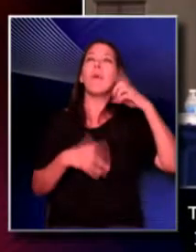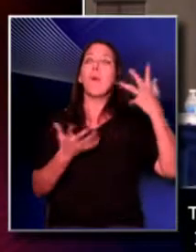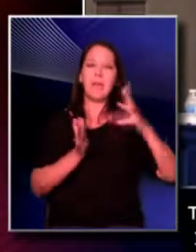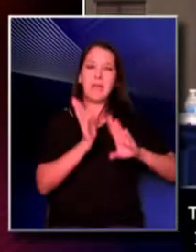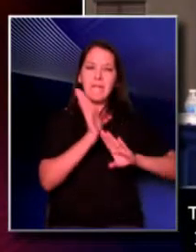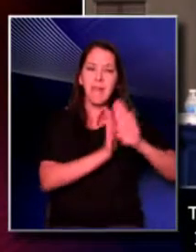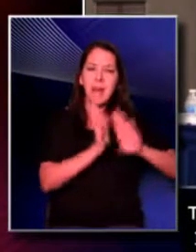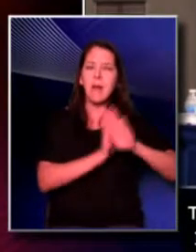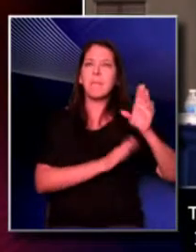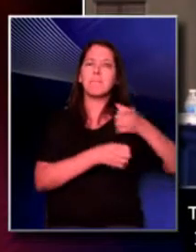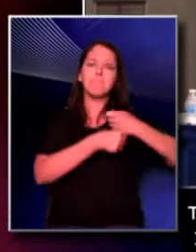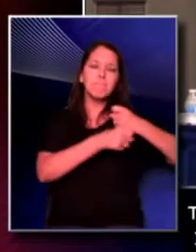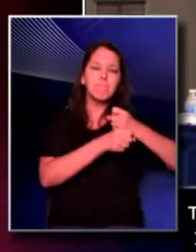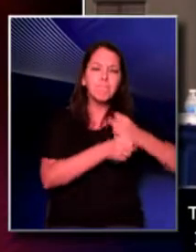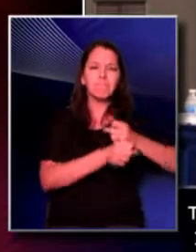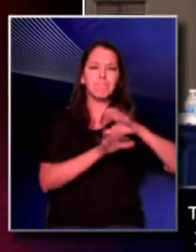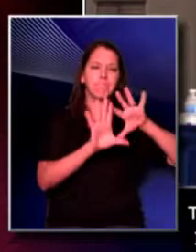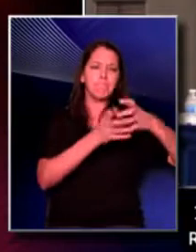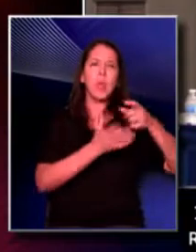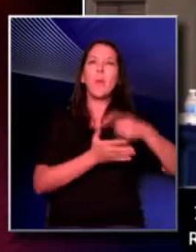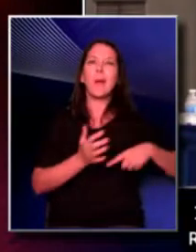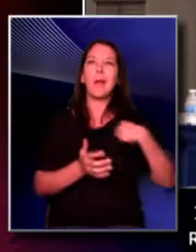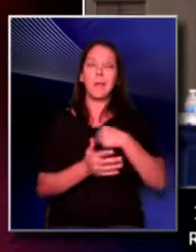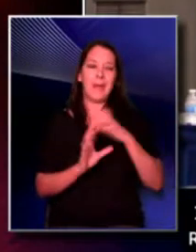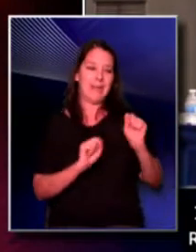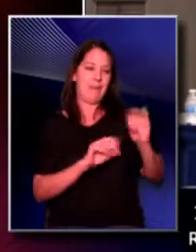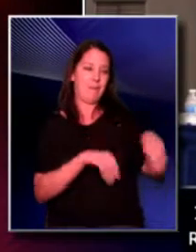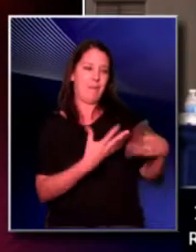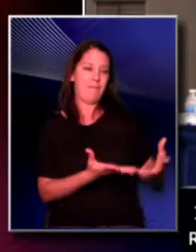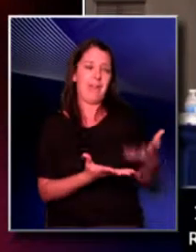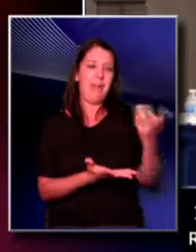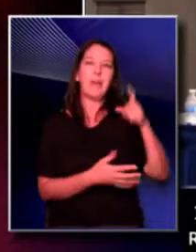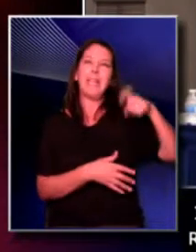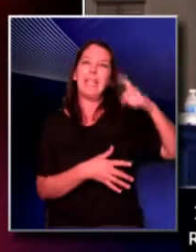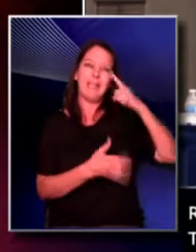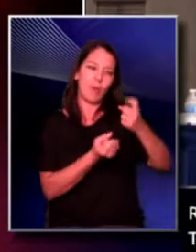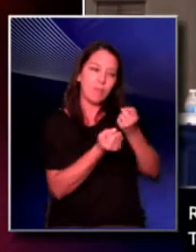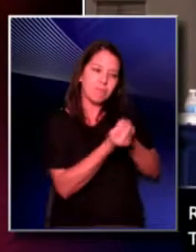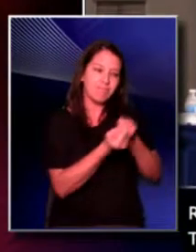create the resources available to support the first 2 domains.